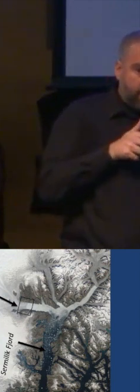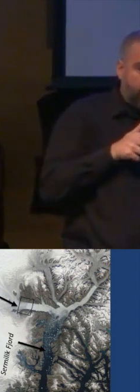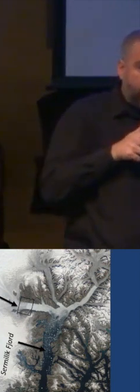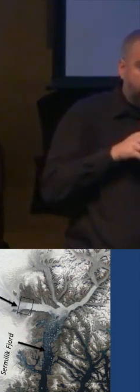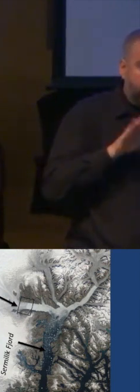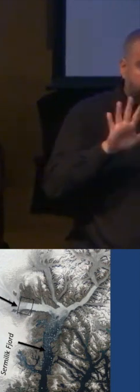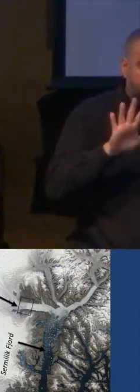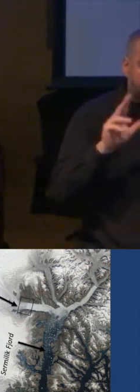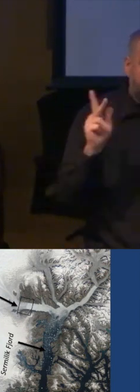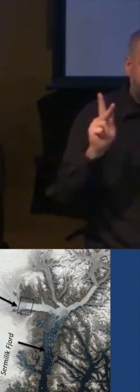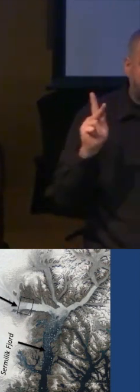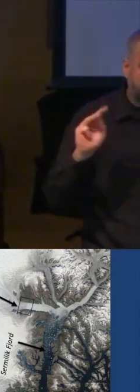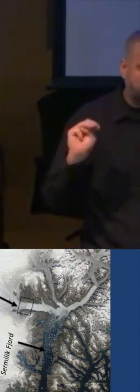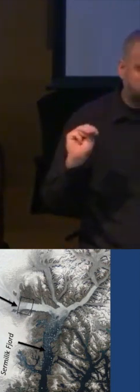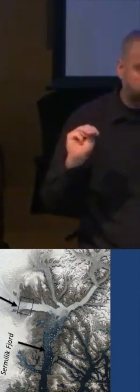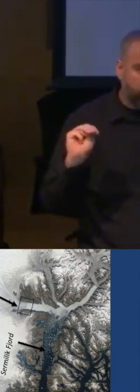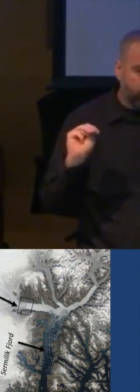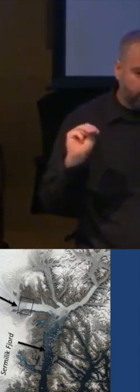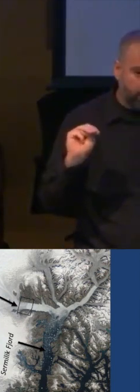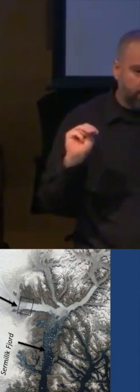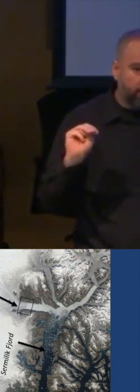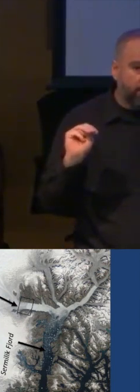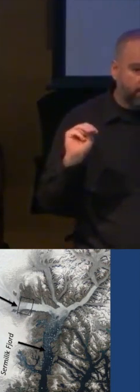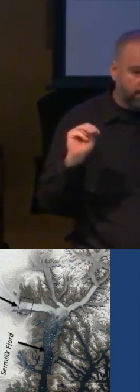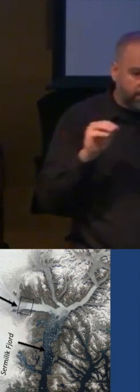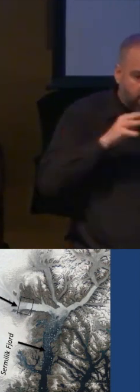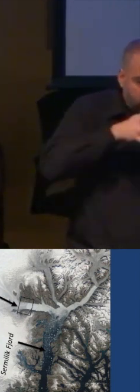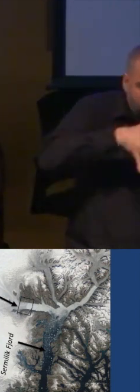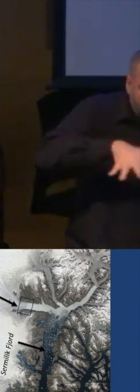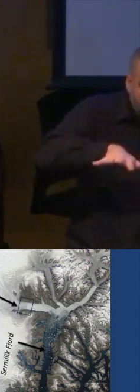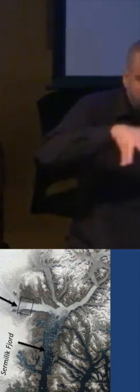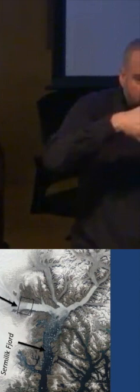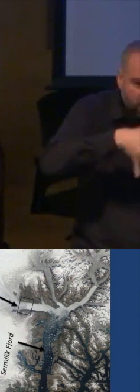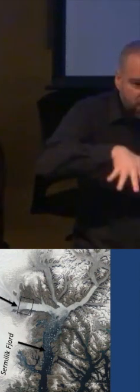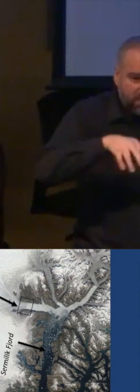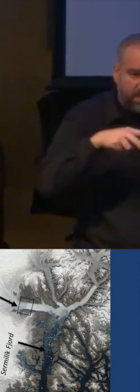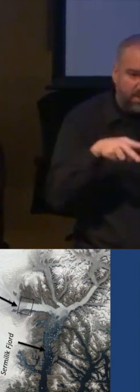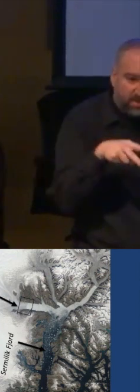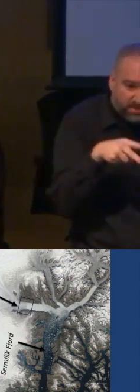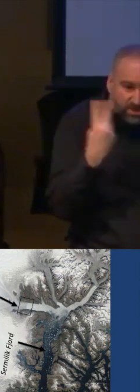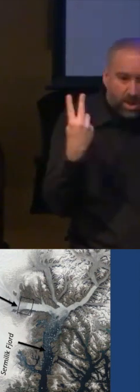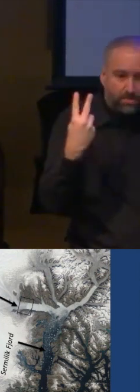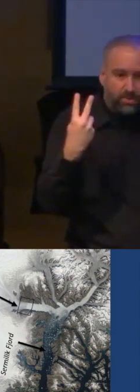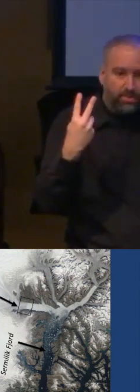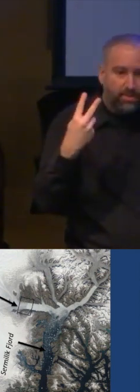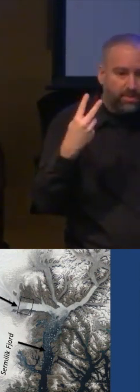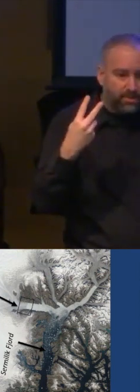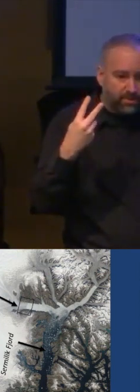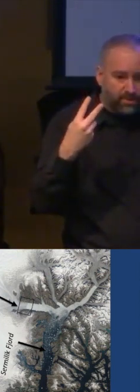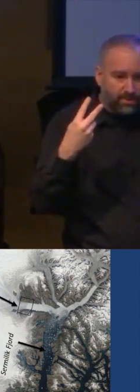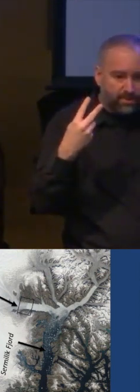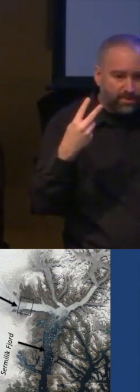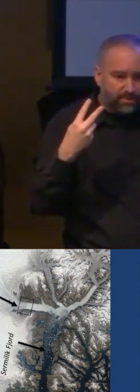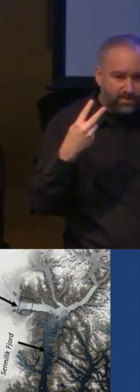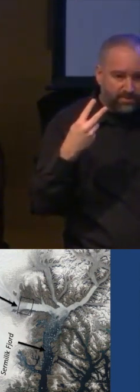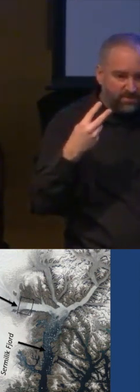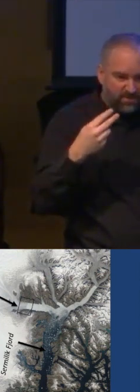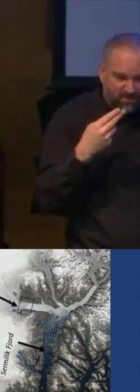rate in just a few years, this is quite striking. So this is how Helheim